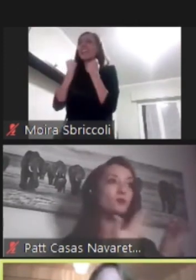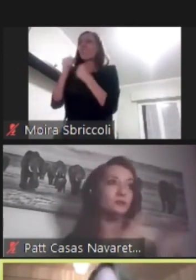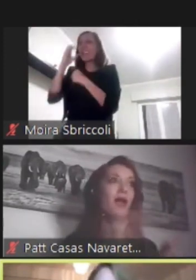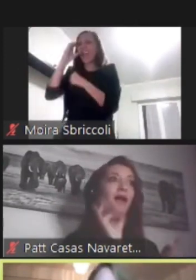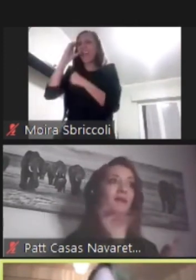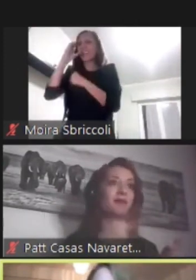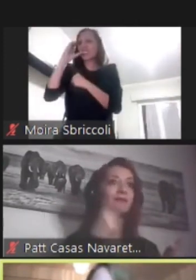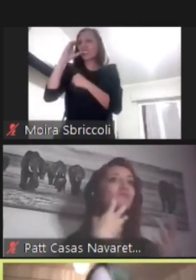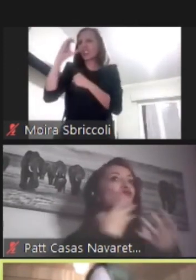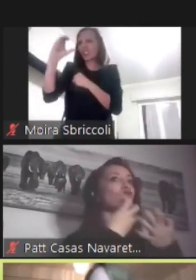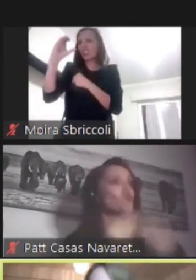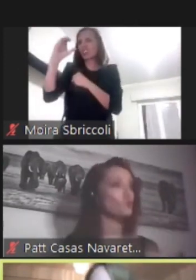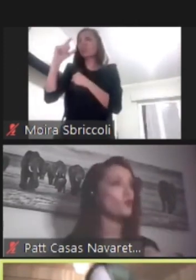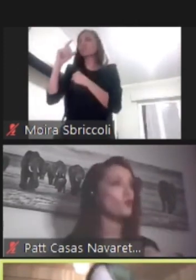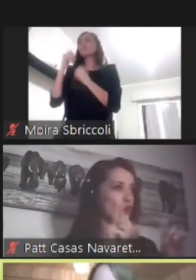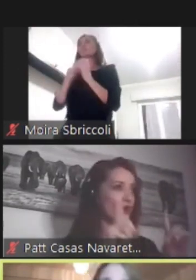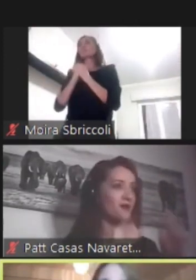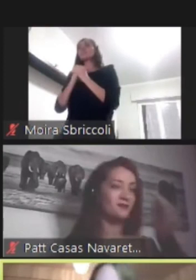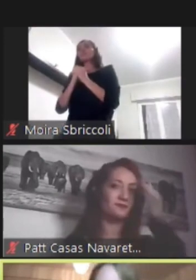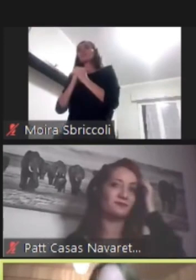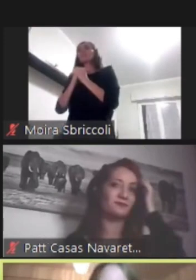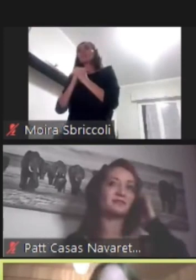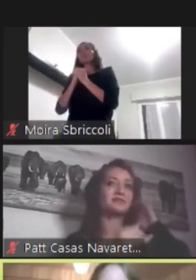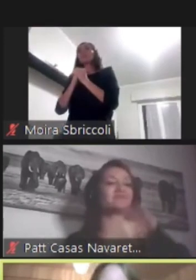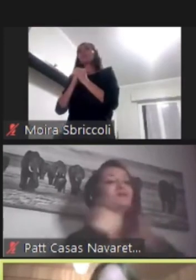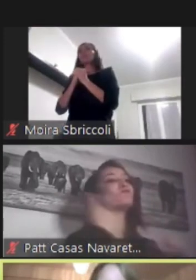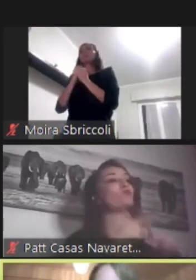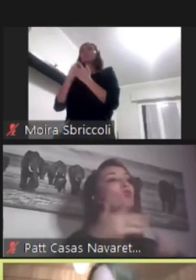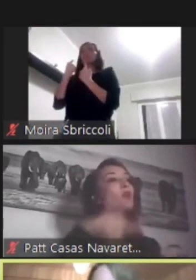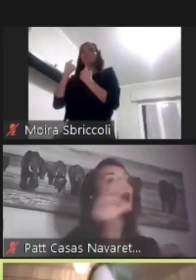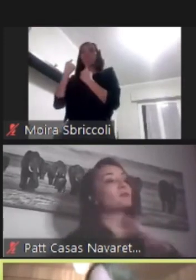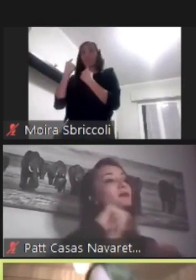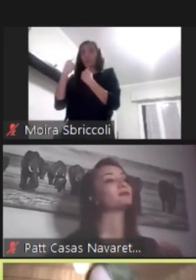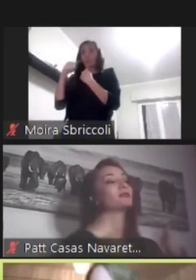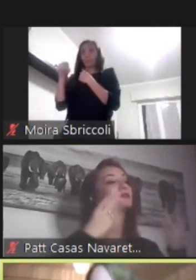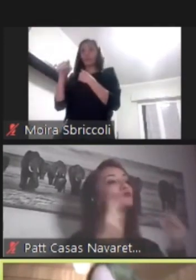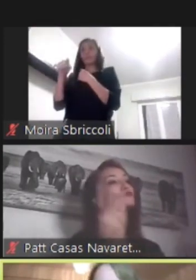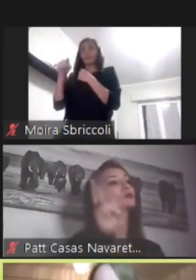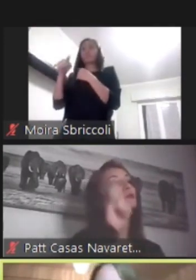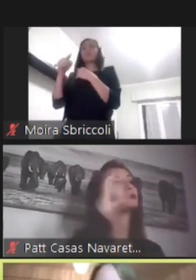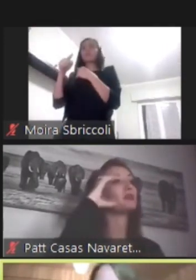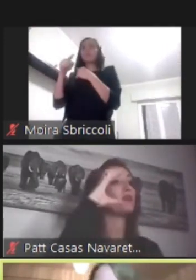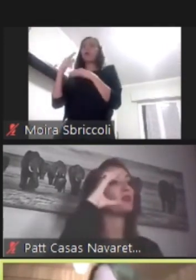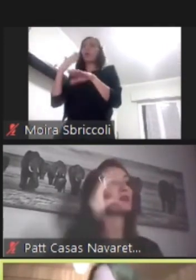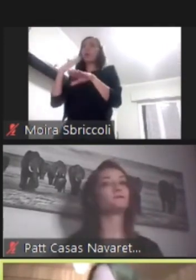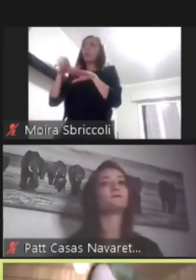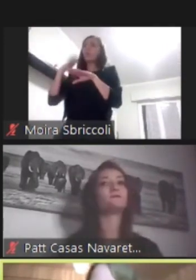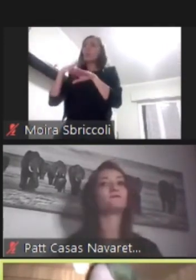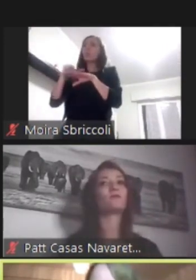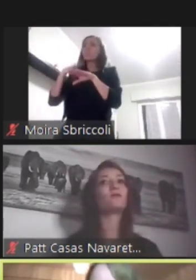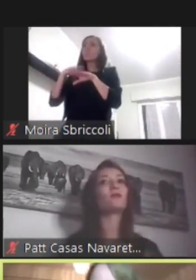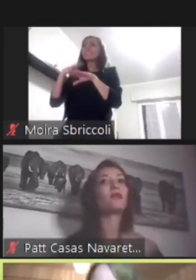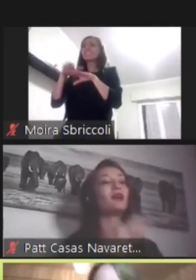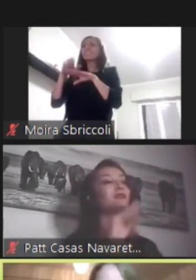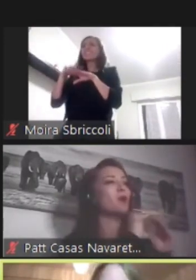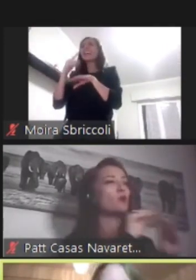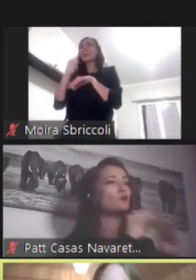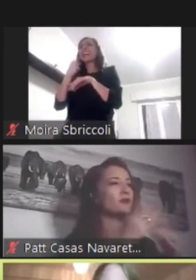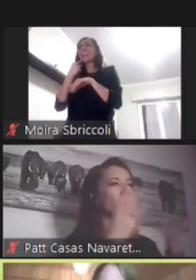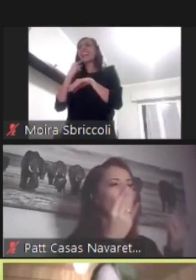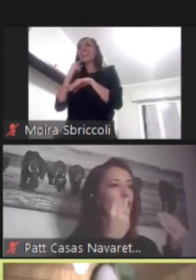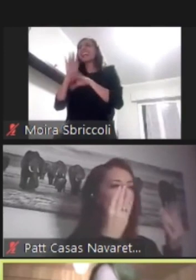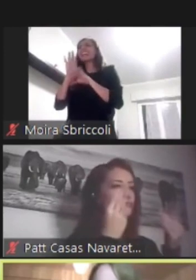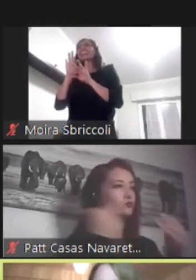treat irritations of the skin. So those people who have irritated eczema